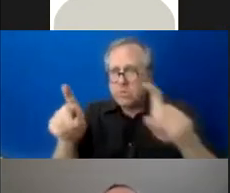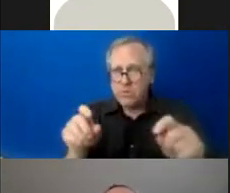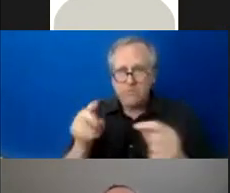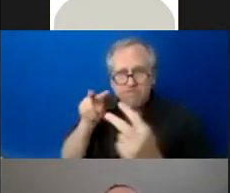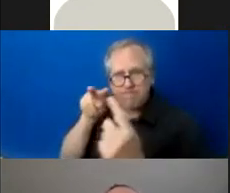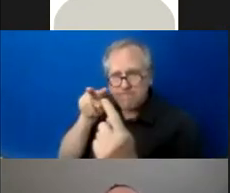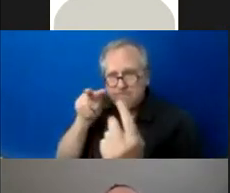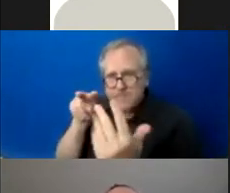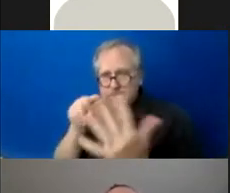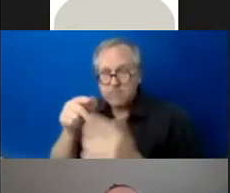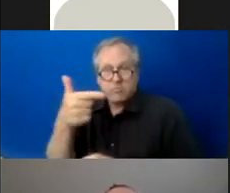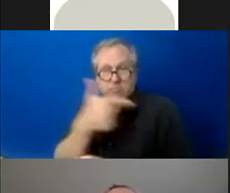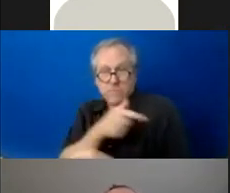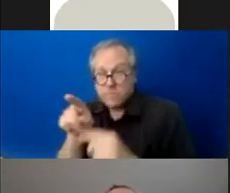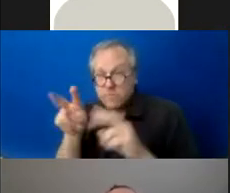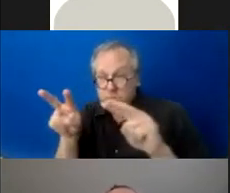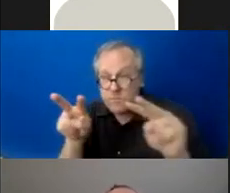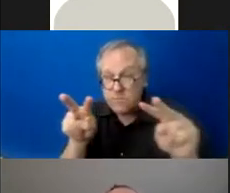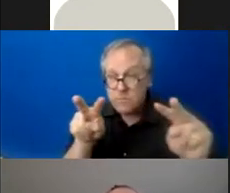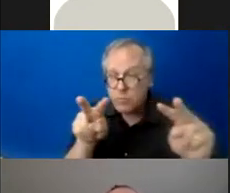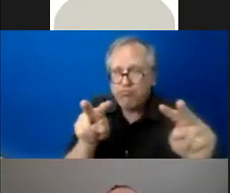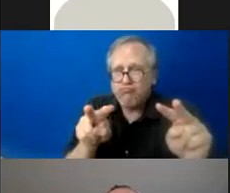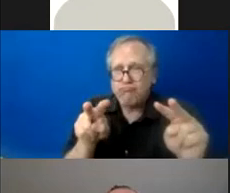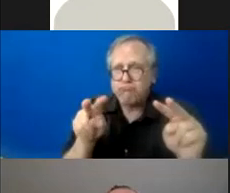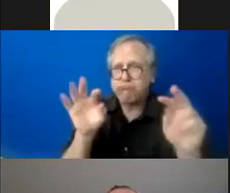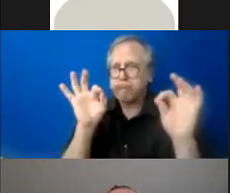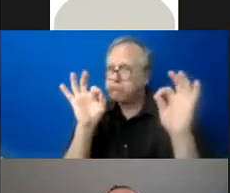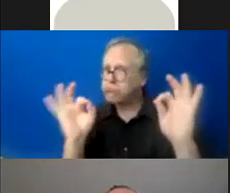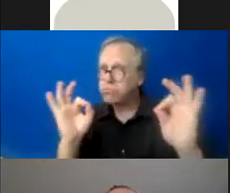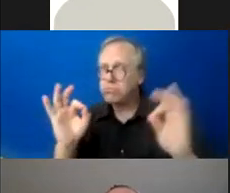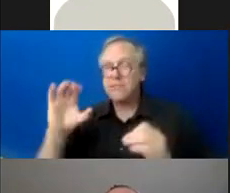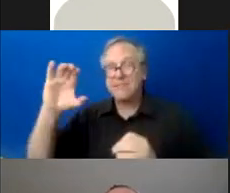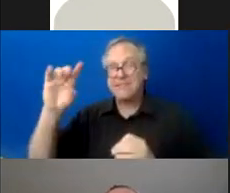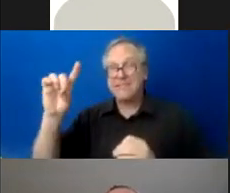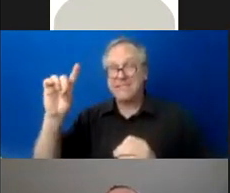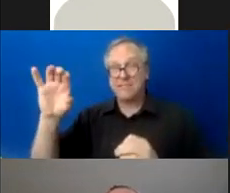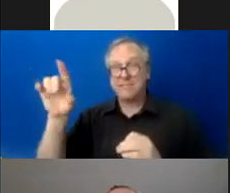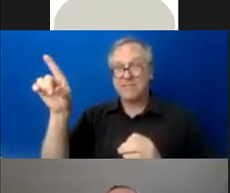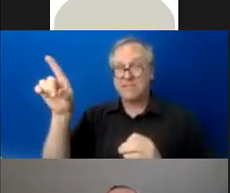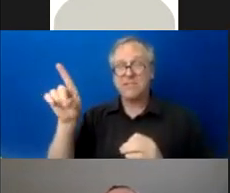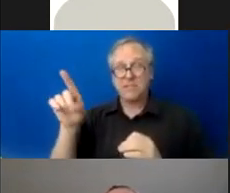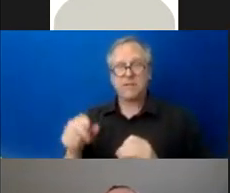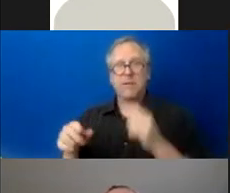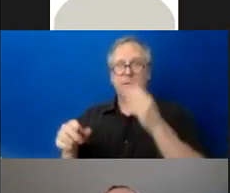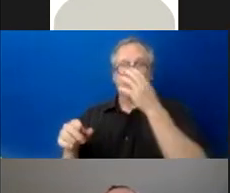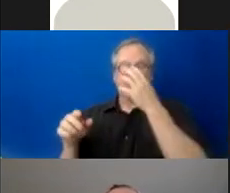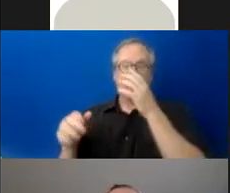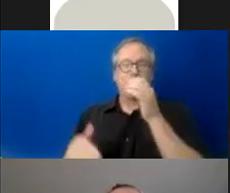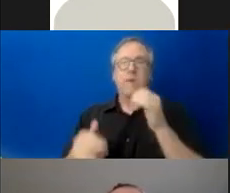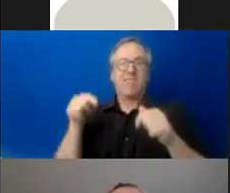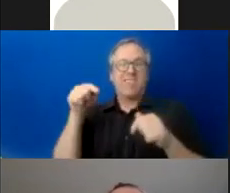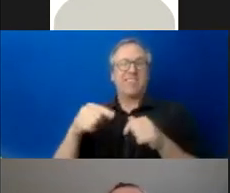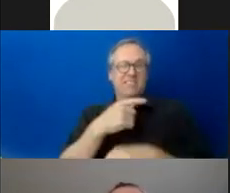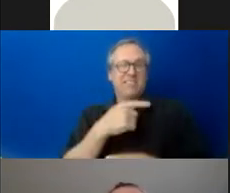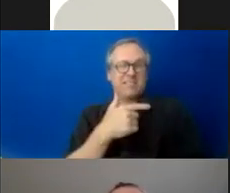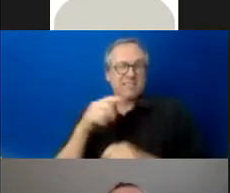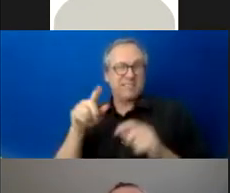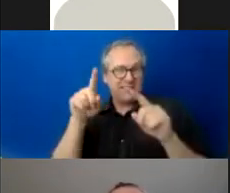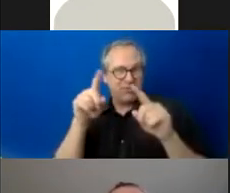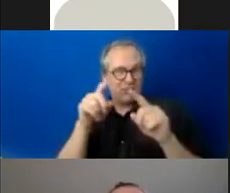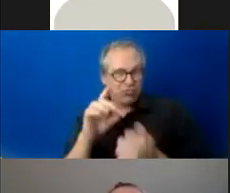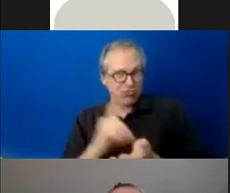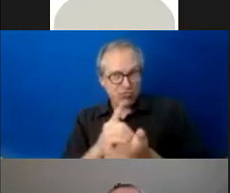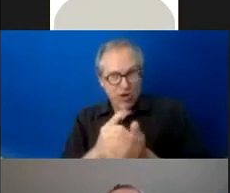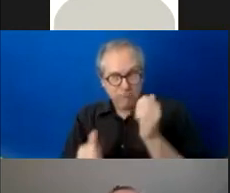closely. And in fact, the CDC says that the COVID-19 vaccines will have the most intensive safety monitoring in US history compared to other